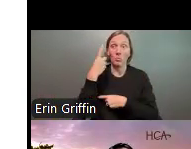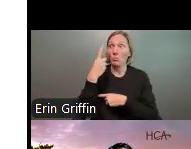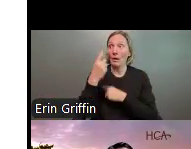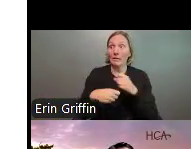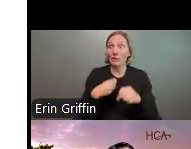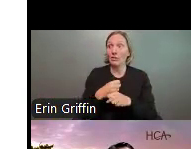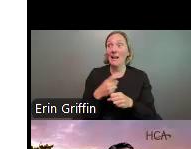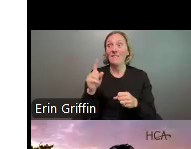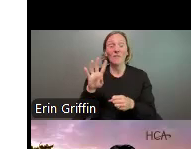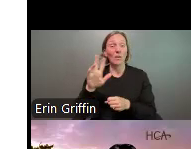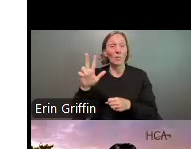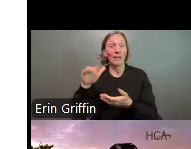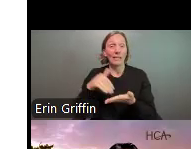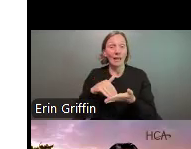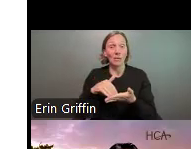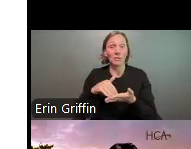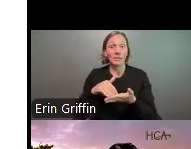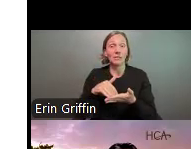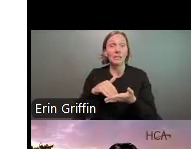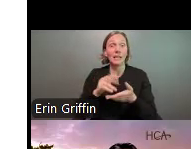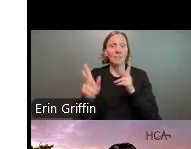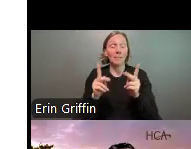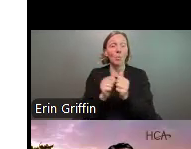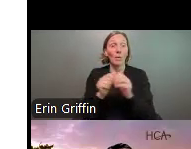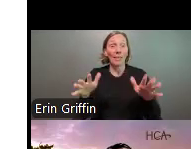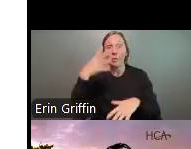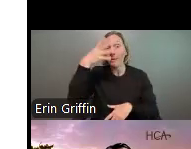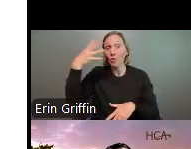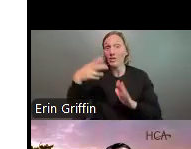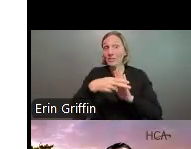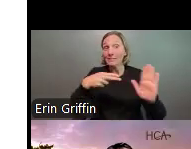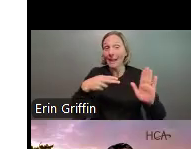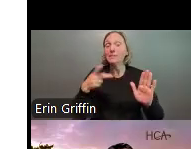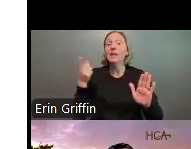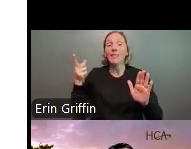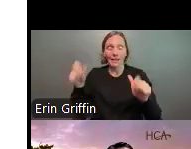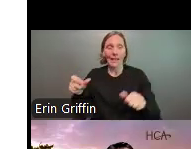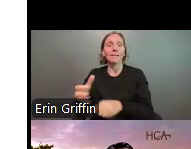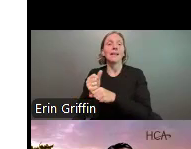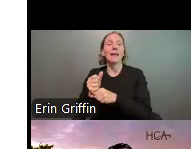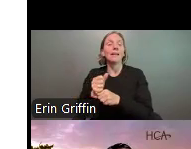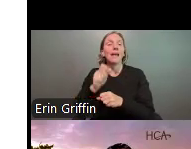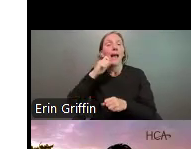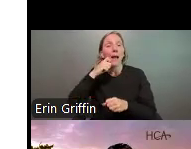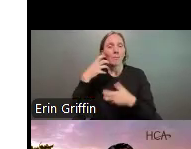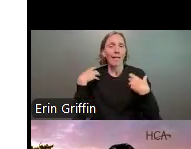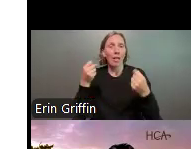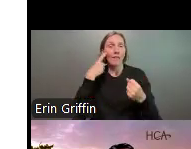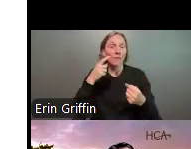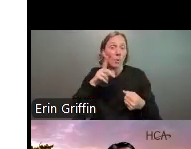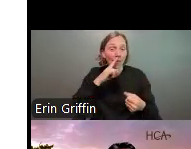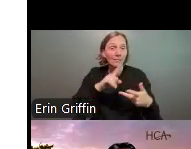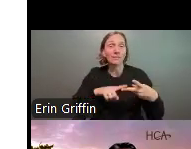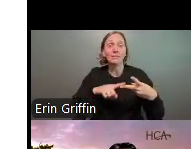43,000 individuals without an immigration status who are eligible for Apple Health for Kids and Apple Health pregnancy